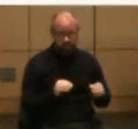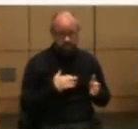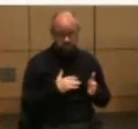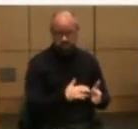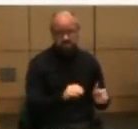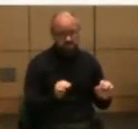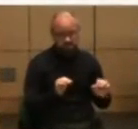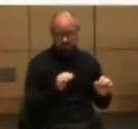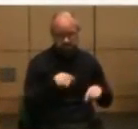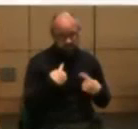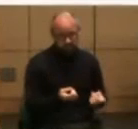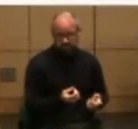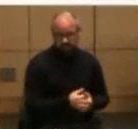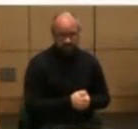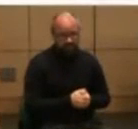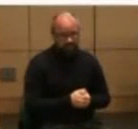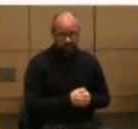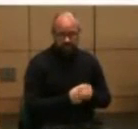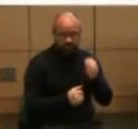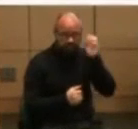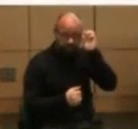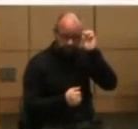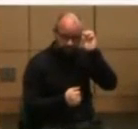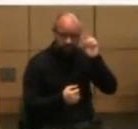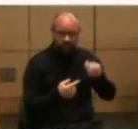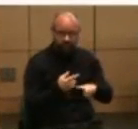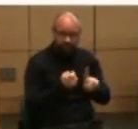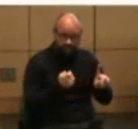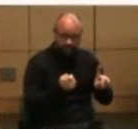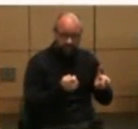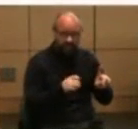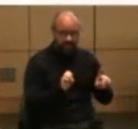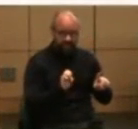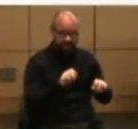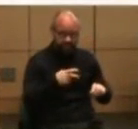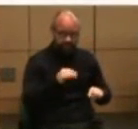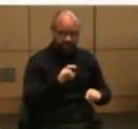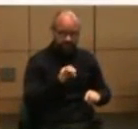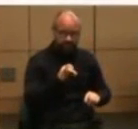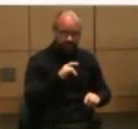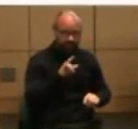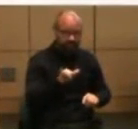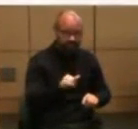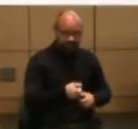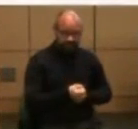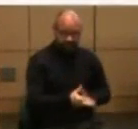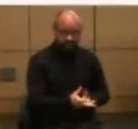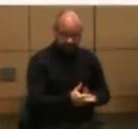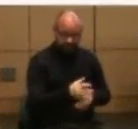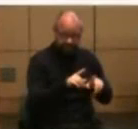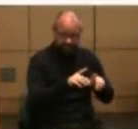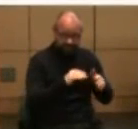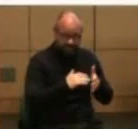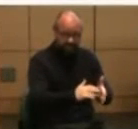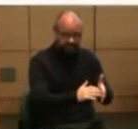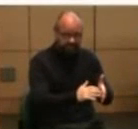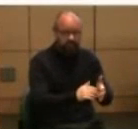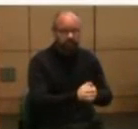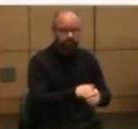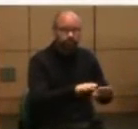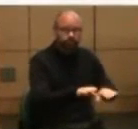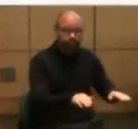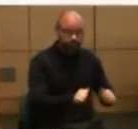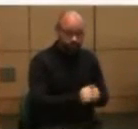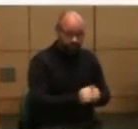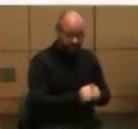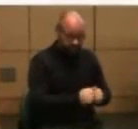it. From the epidemiologic studies, children who have symptomatic congenital CMV are more likely